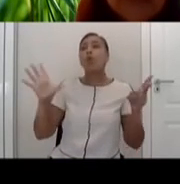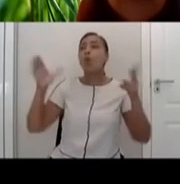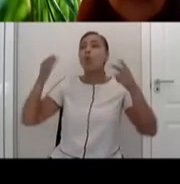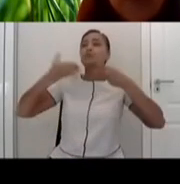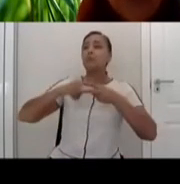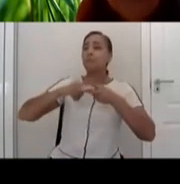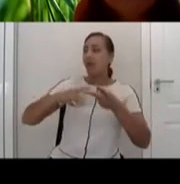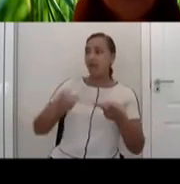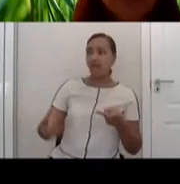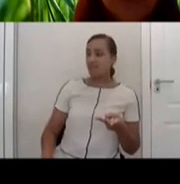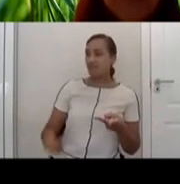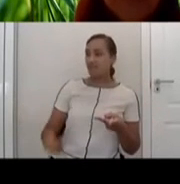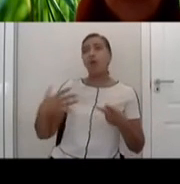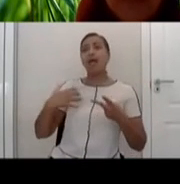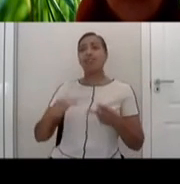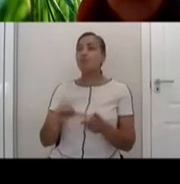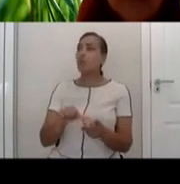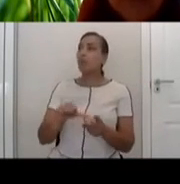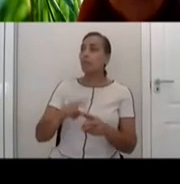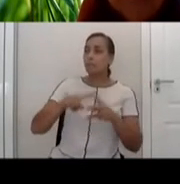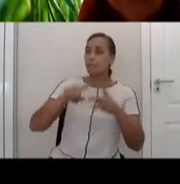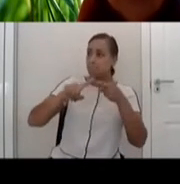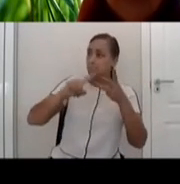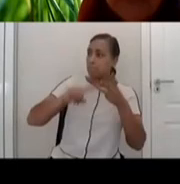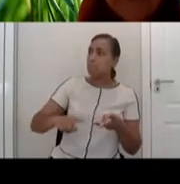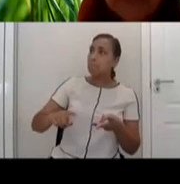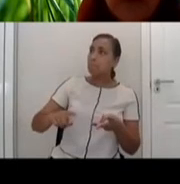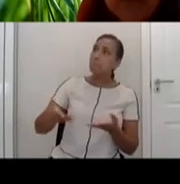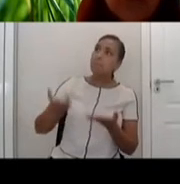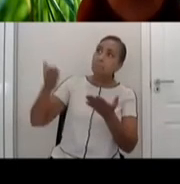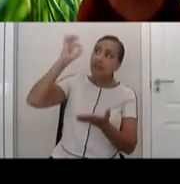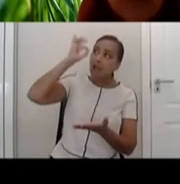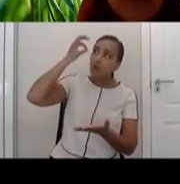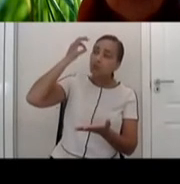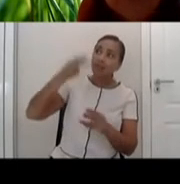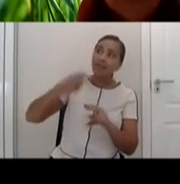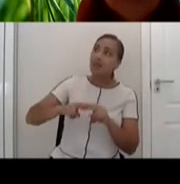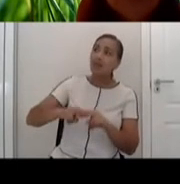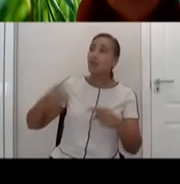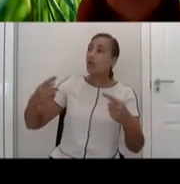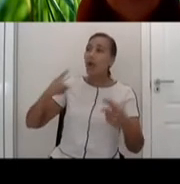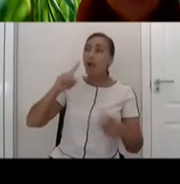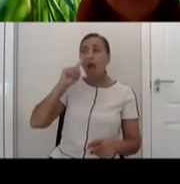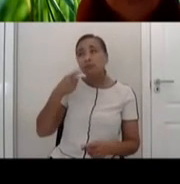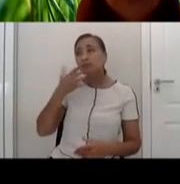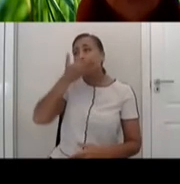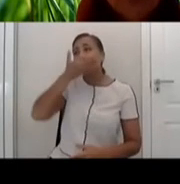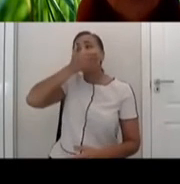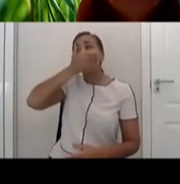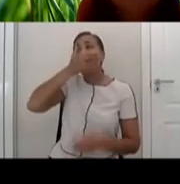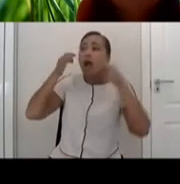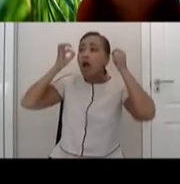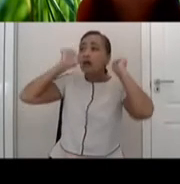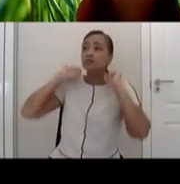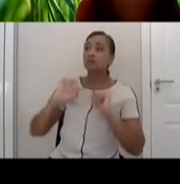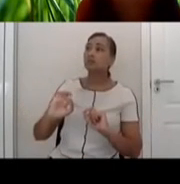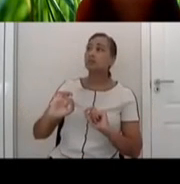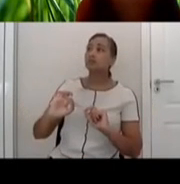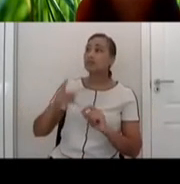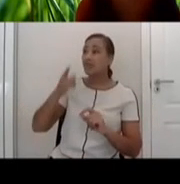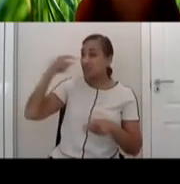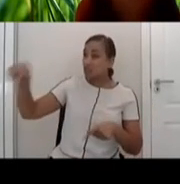in fact, or health problem, so that if they can't wear a mask, for example, and maybe they can show if